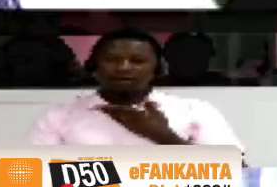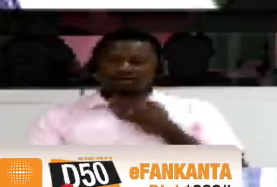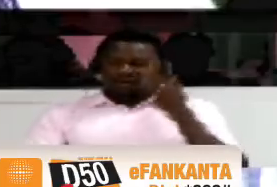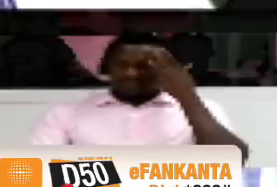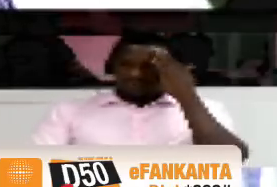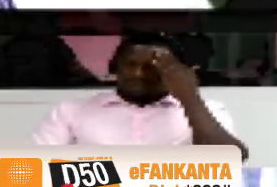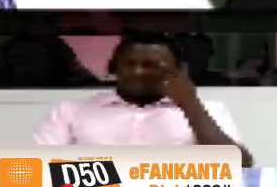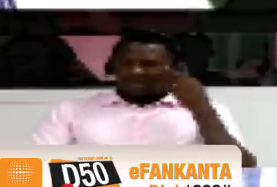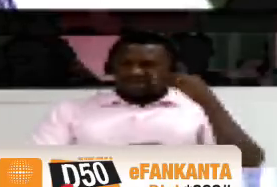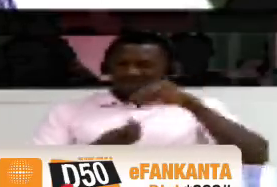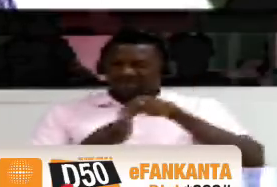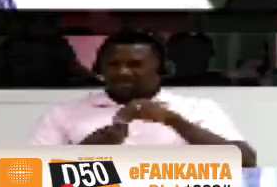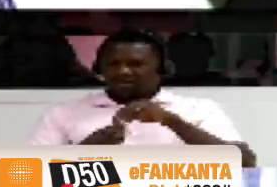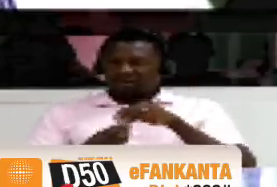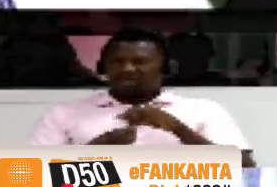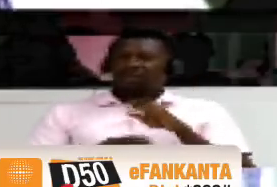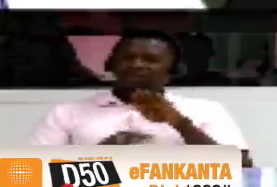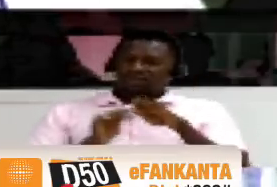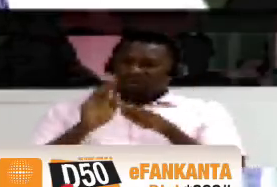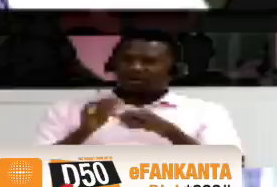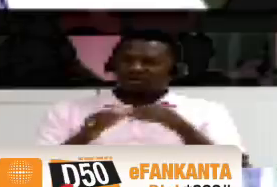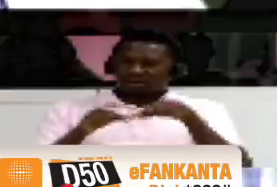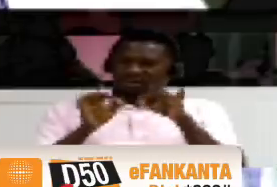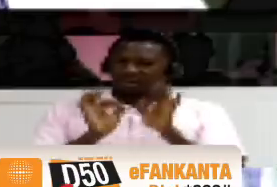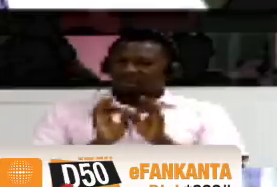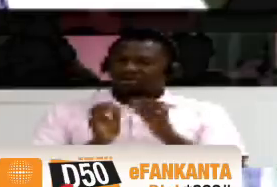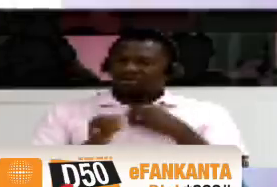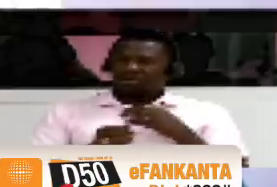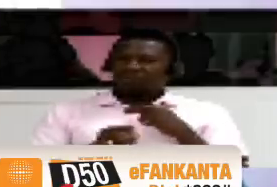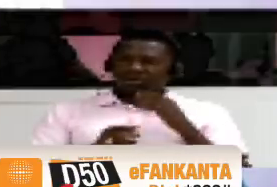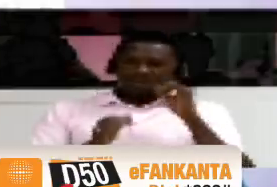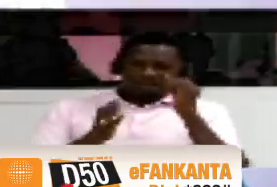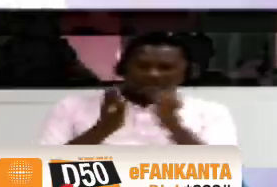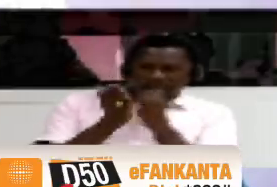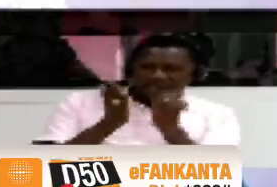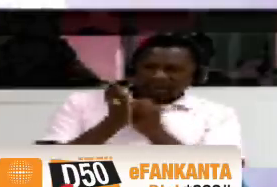point that steps were being taken to investigate it?